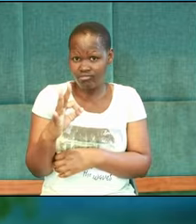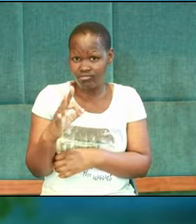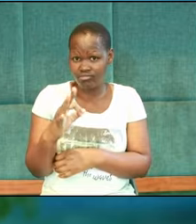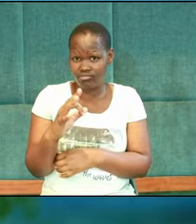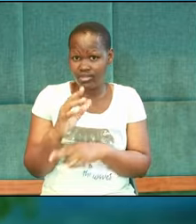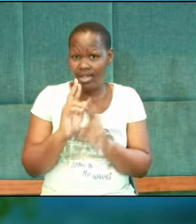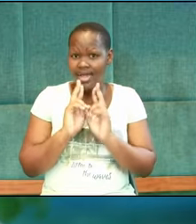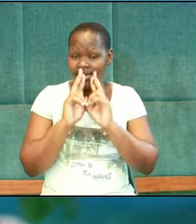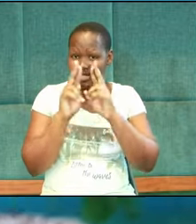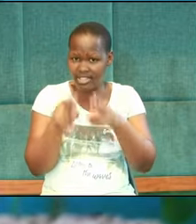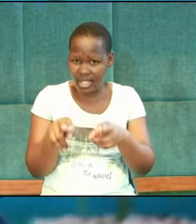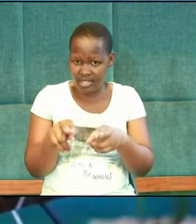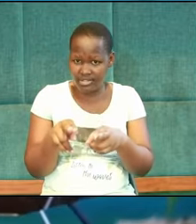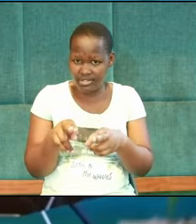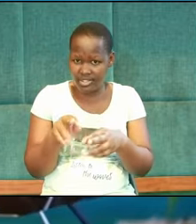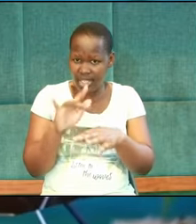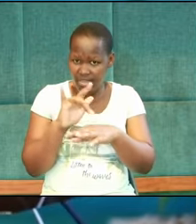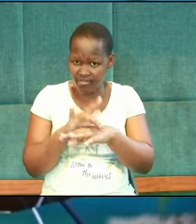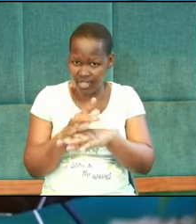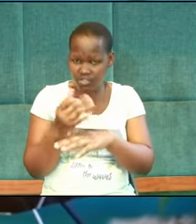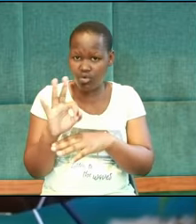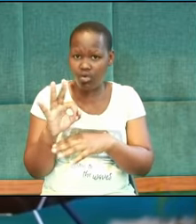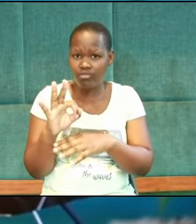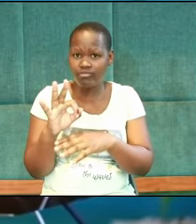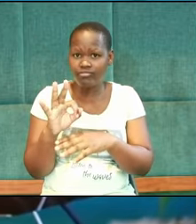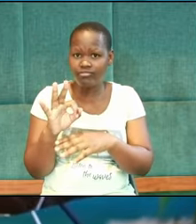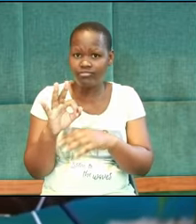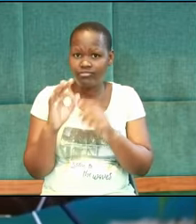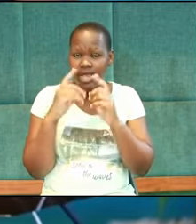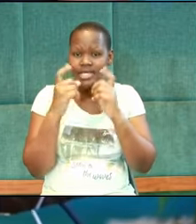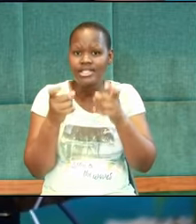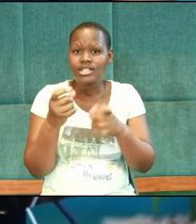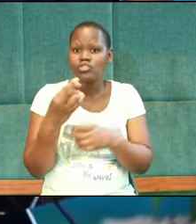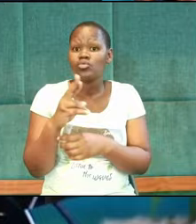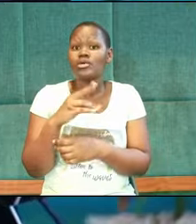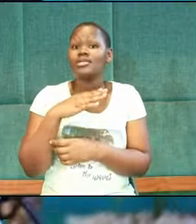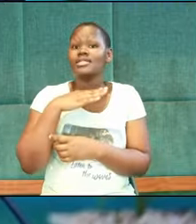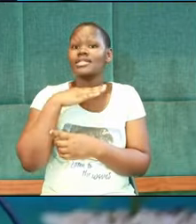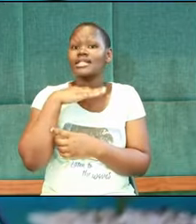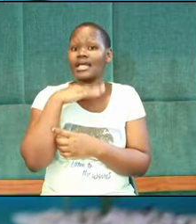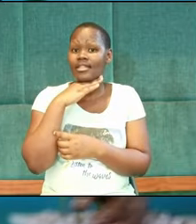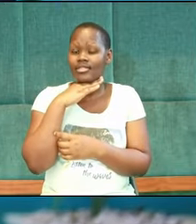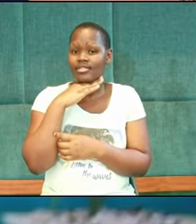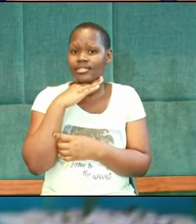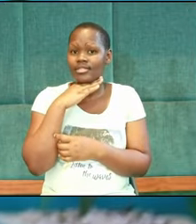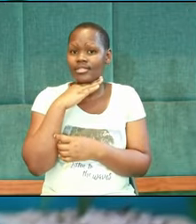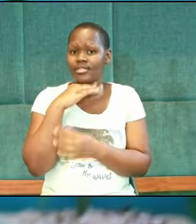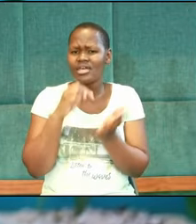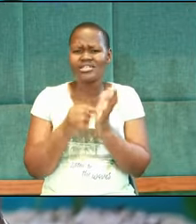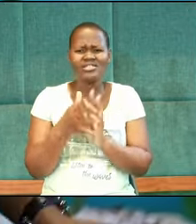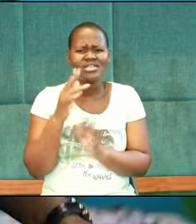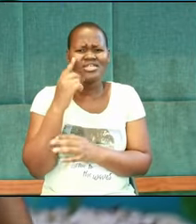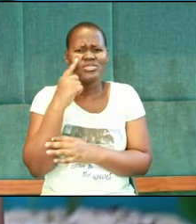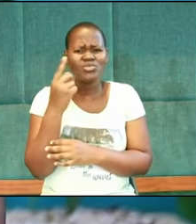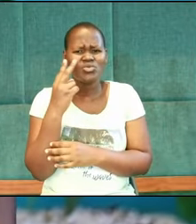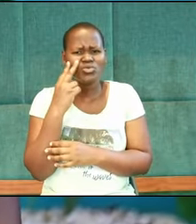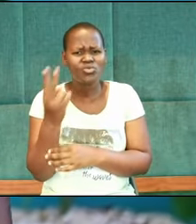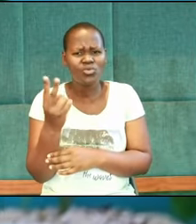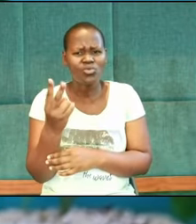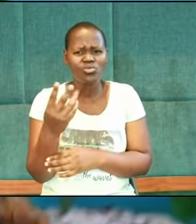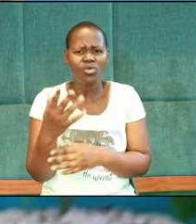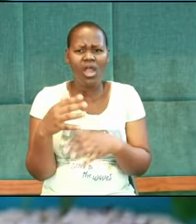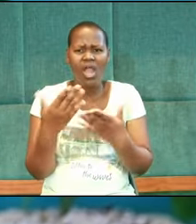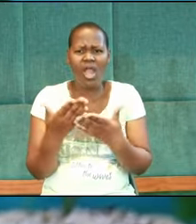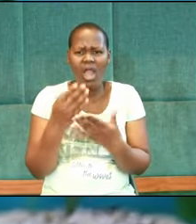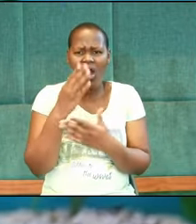the consequences of sin. Sin brought death. So when Jesus saw the way sin has dealt with